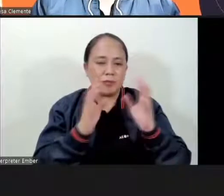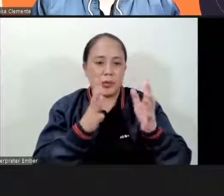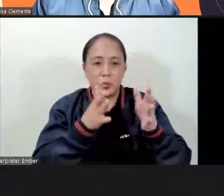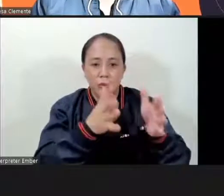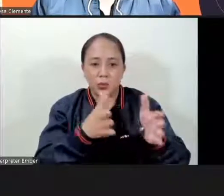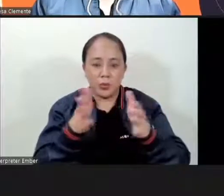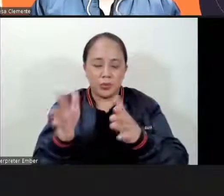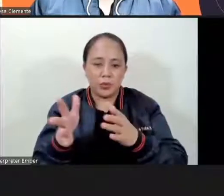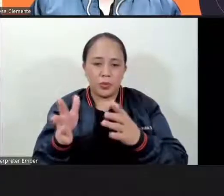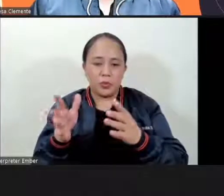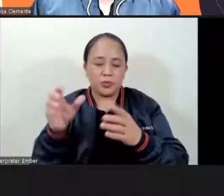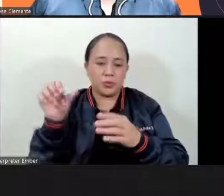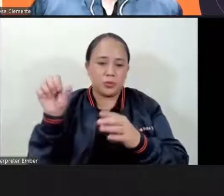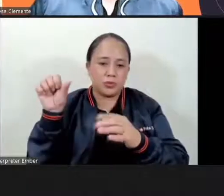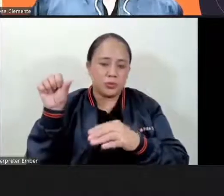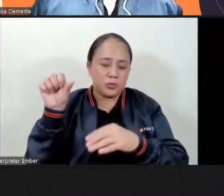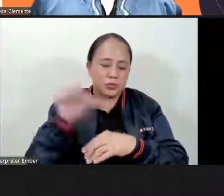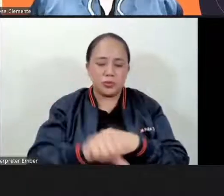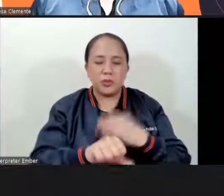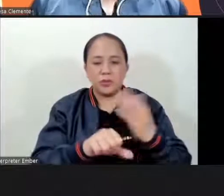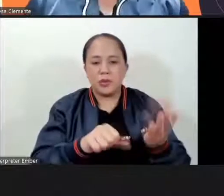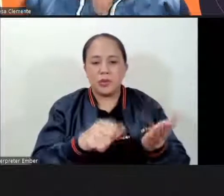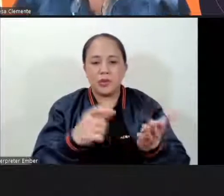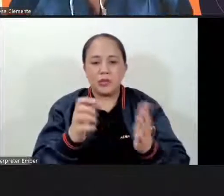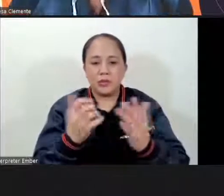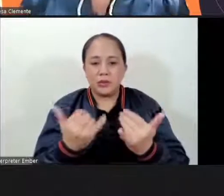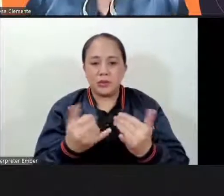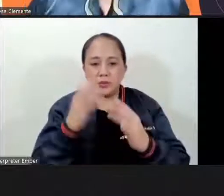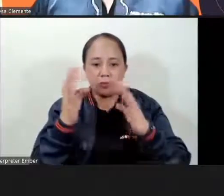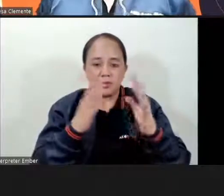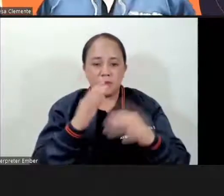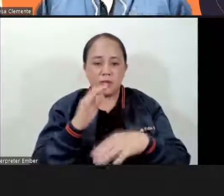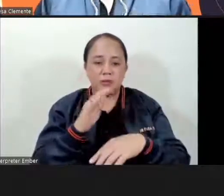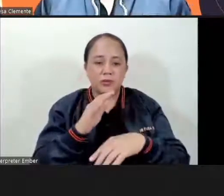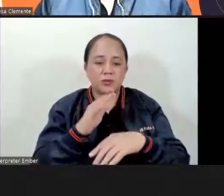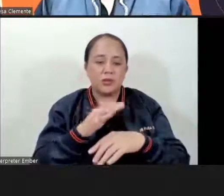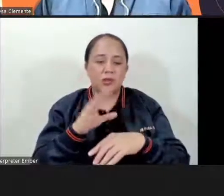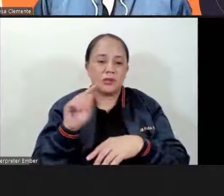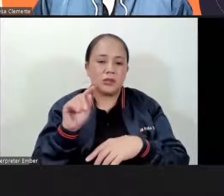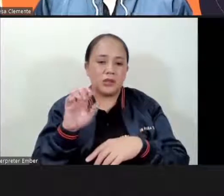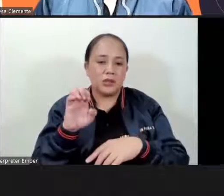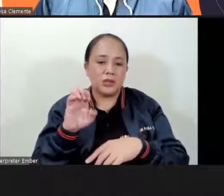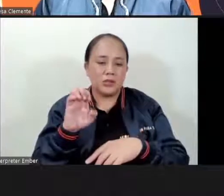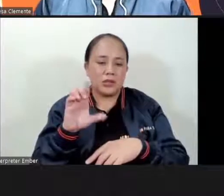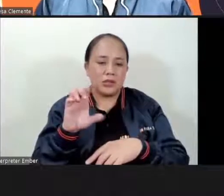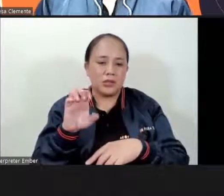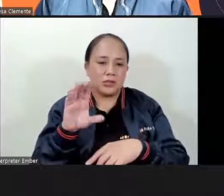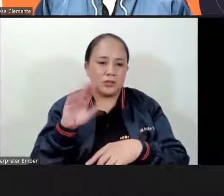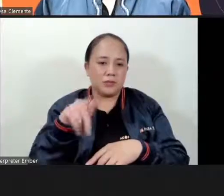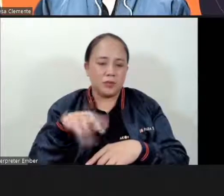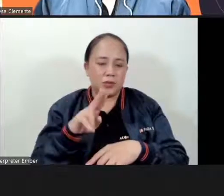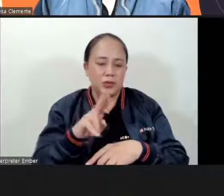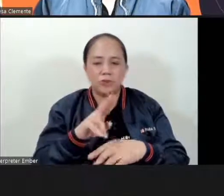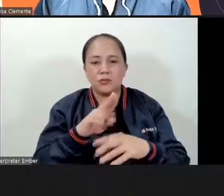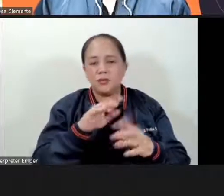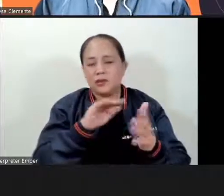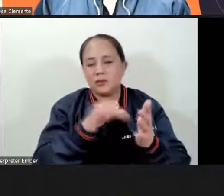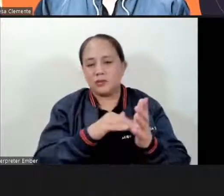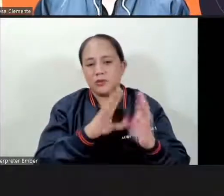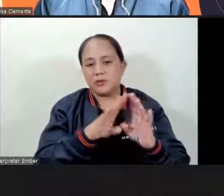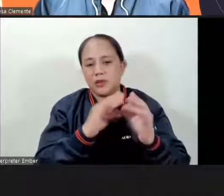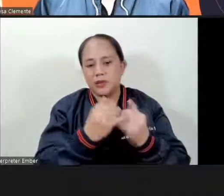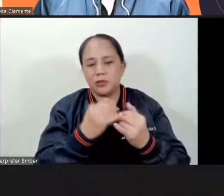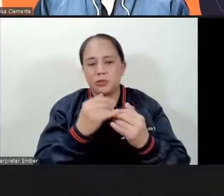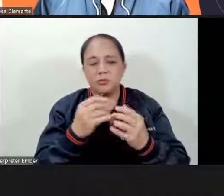to overcome them, like the one that we invented po, the Tele-CPU Center sa Barangay Project. So let's innovate, collaborate,